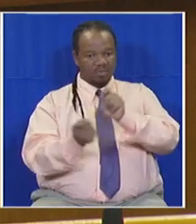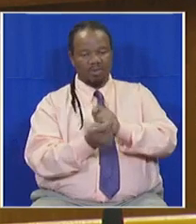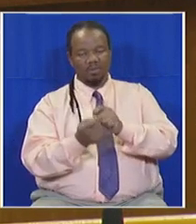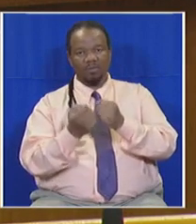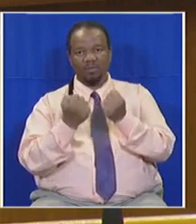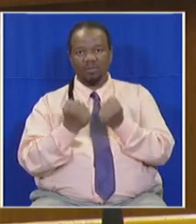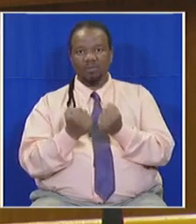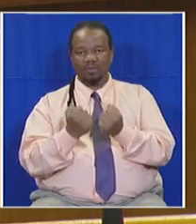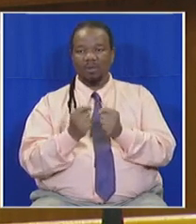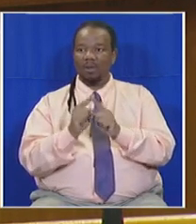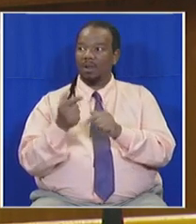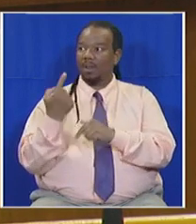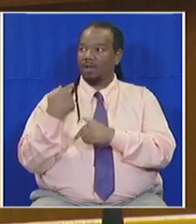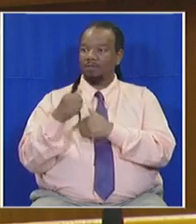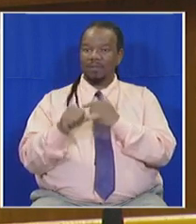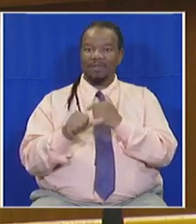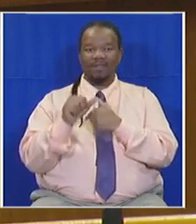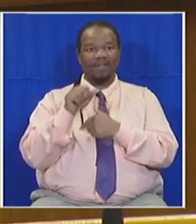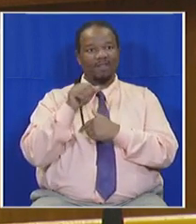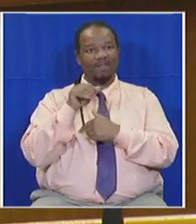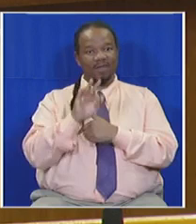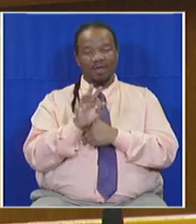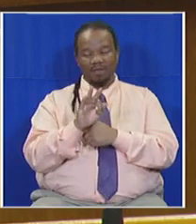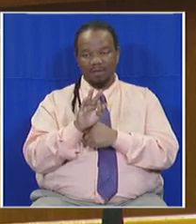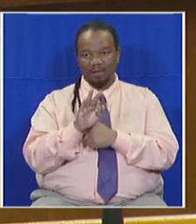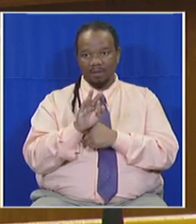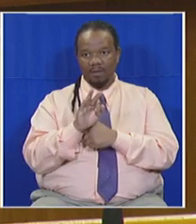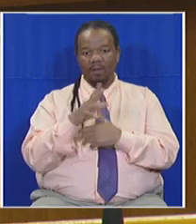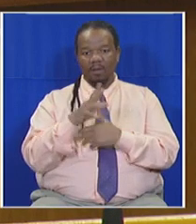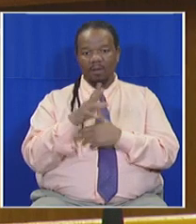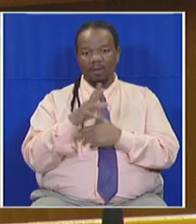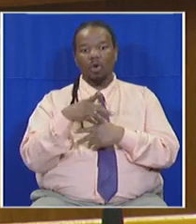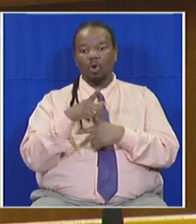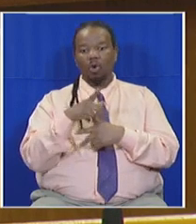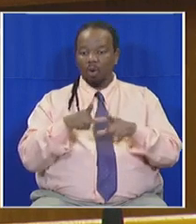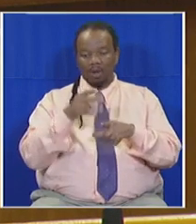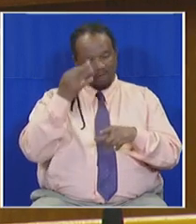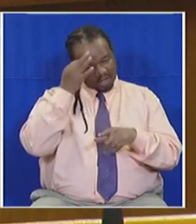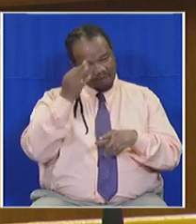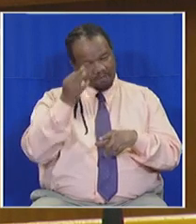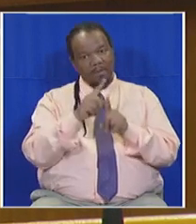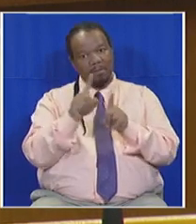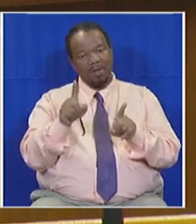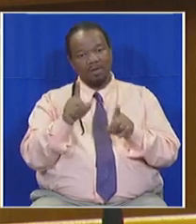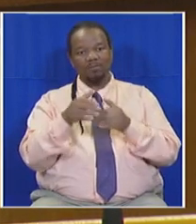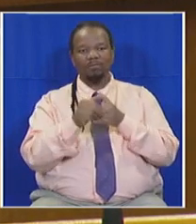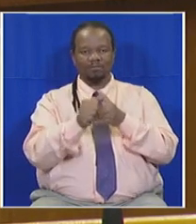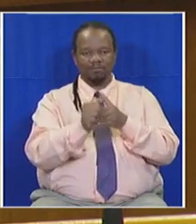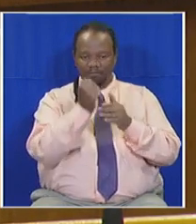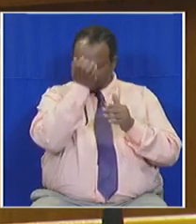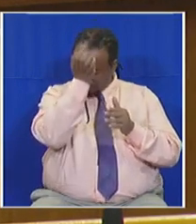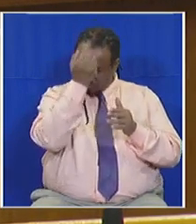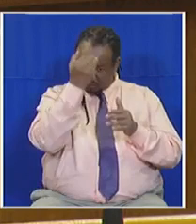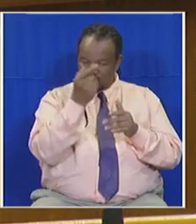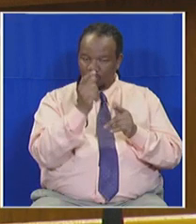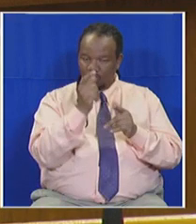the third Presidential Local Government Summit under the capable leadership of His Excellency President Jacob Zuma. We